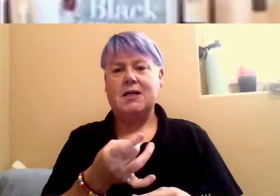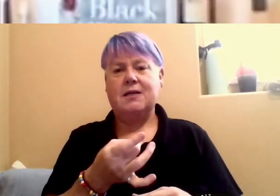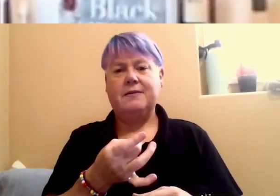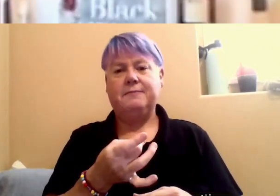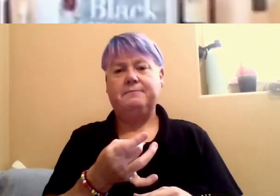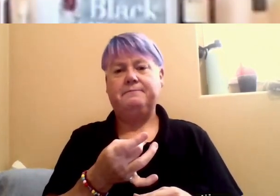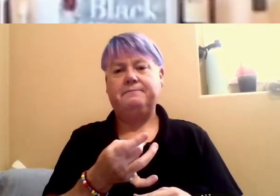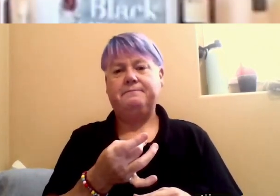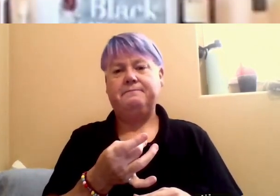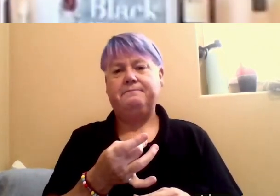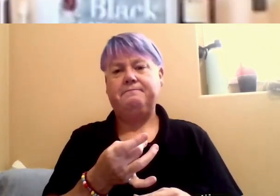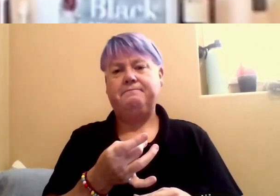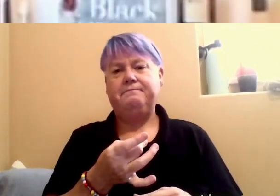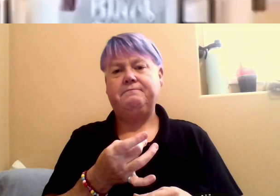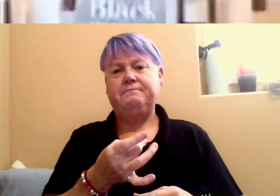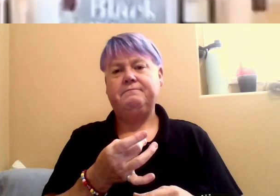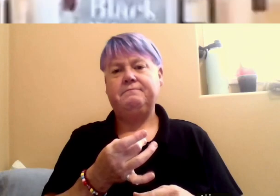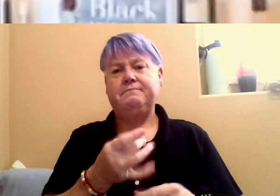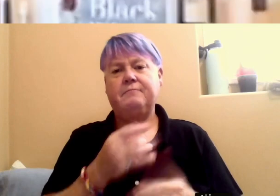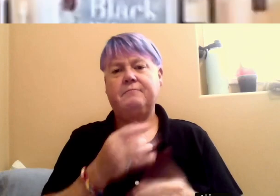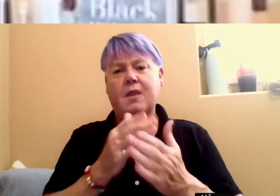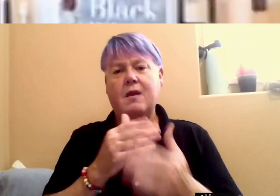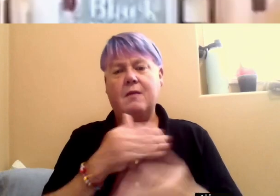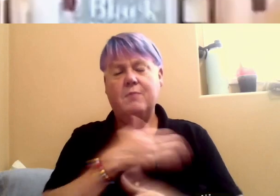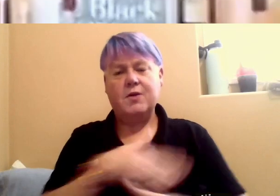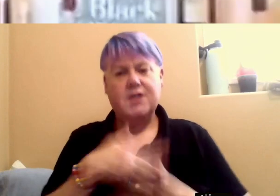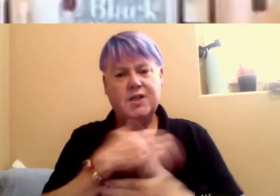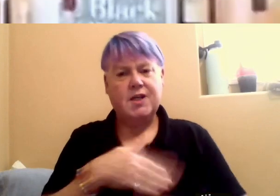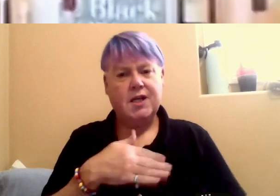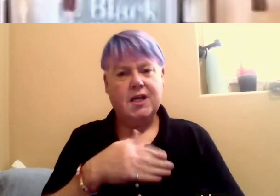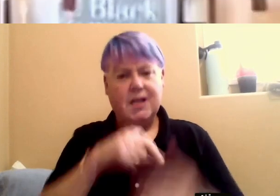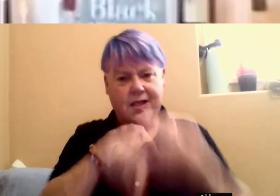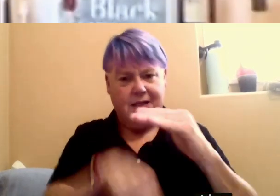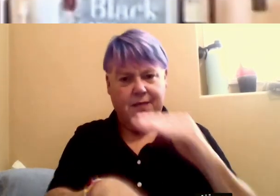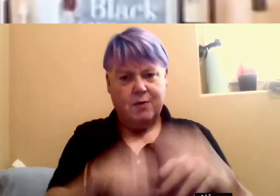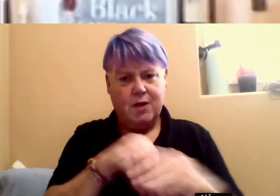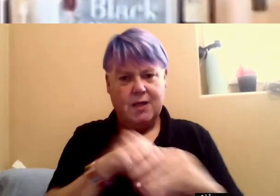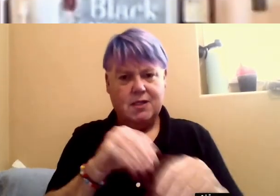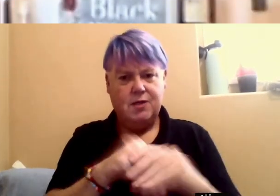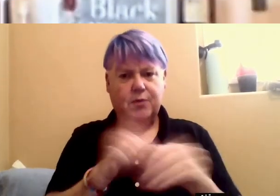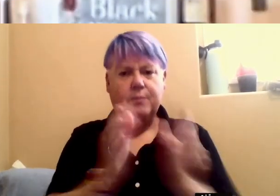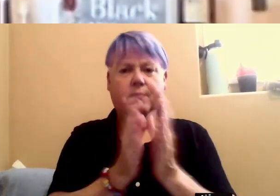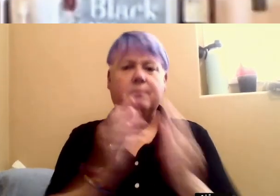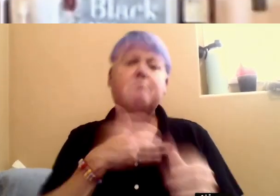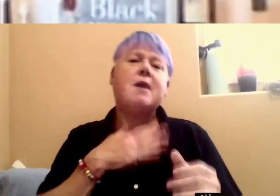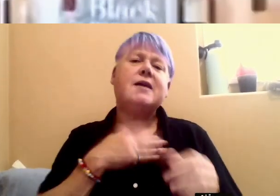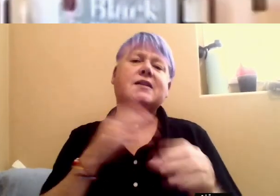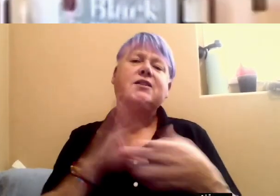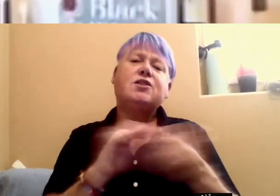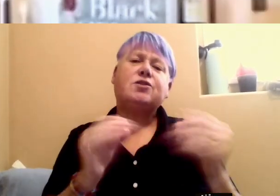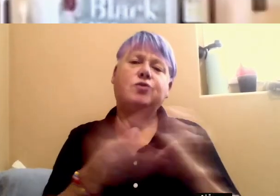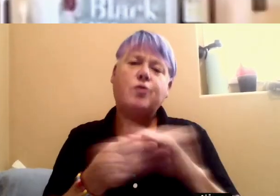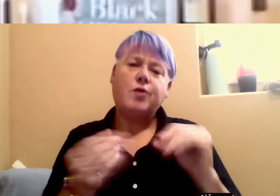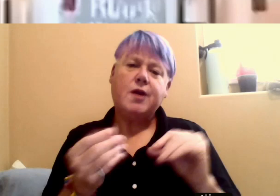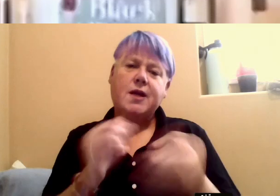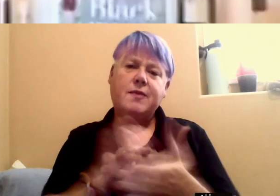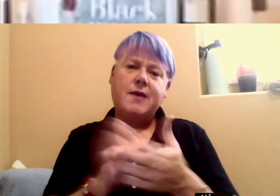I think they'll appreciate getting deeper into my story a little bit, in that form.